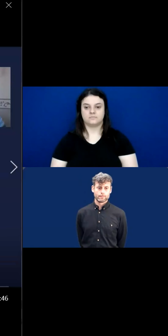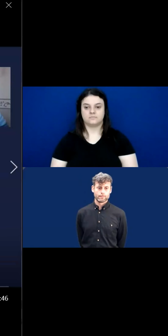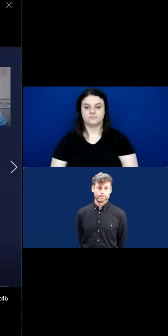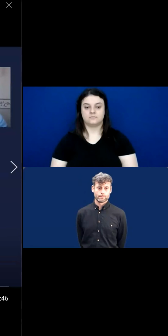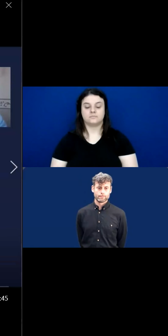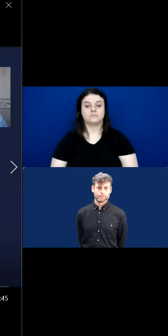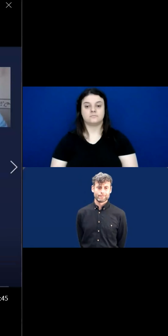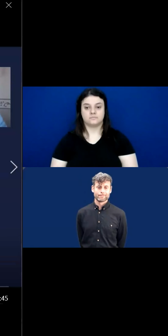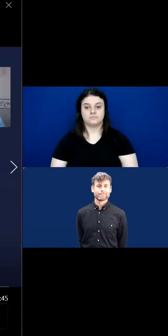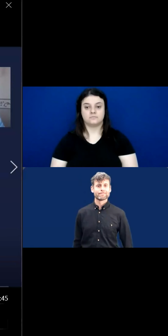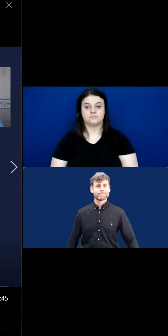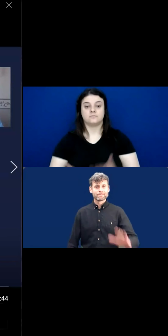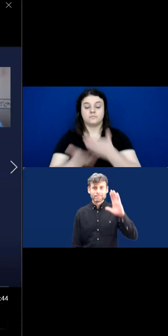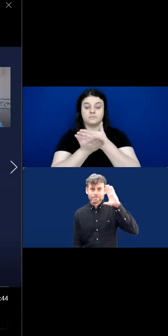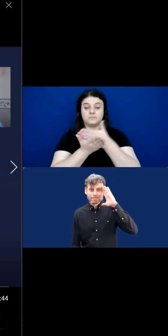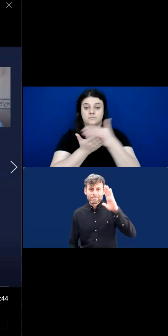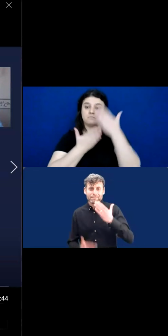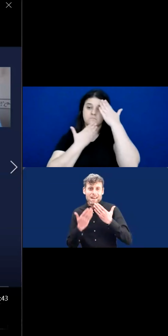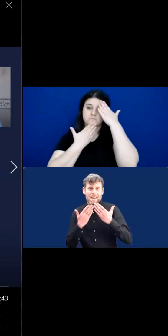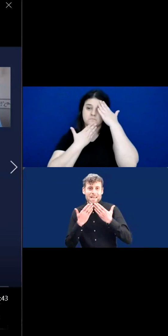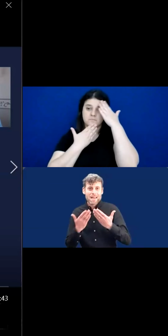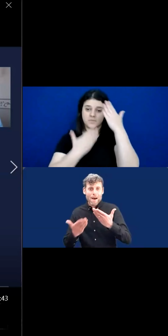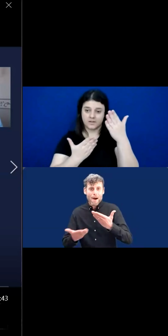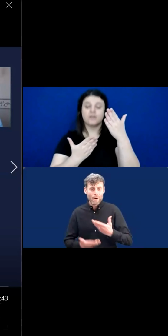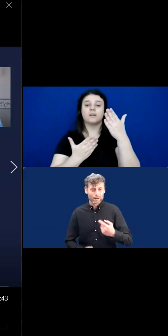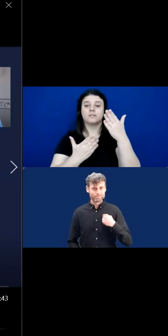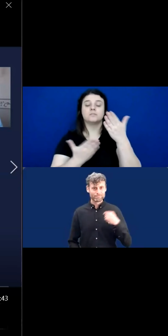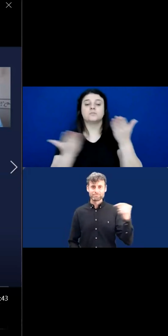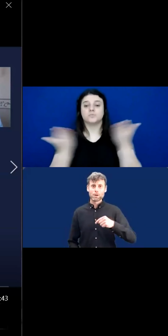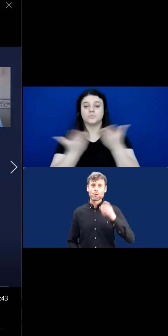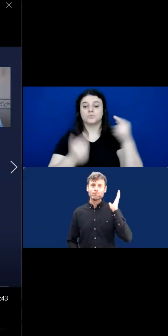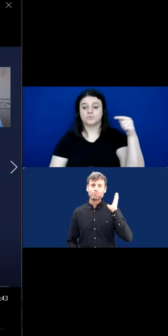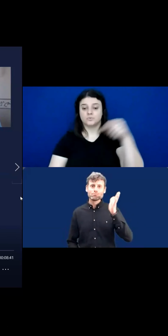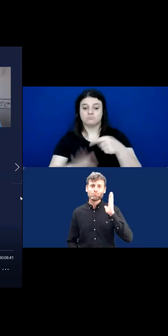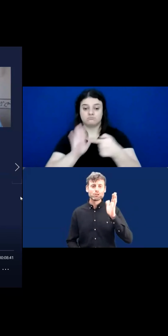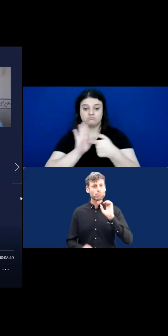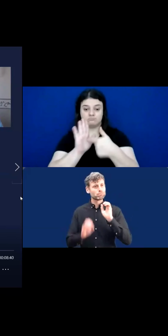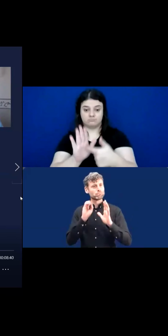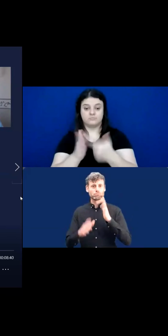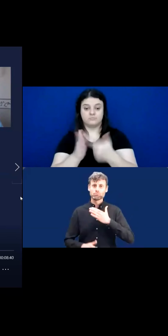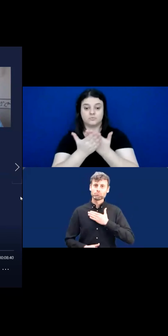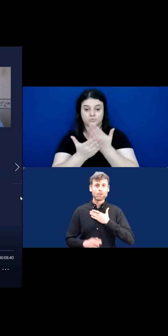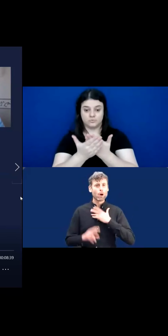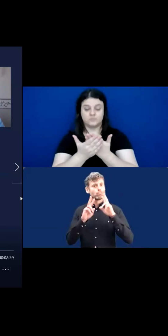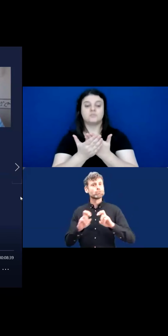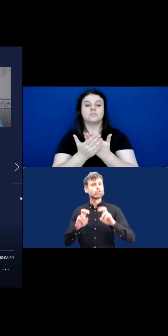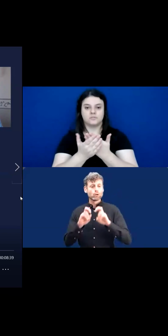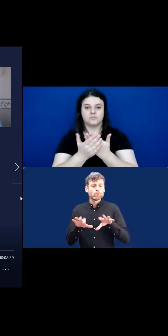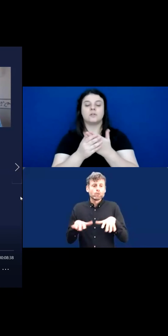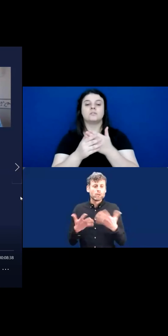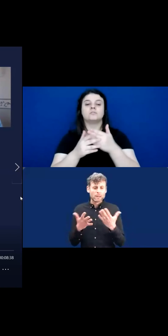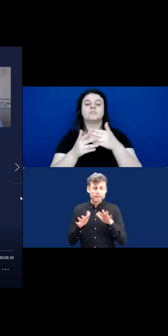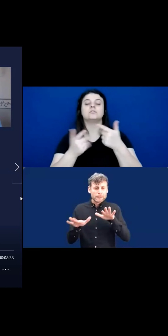First, I want to start with saying thank you for giving me the opportunity to present on this study we did about similarities